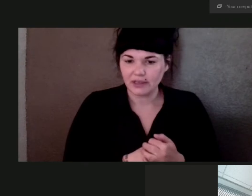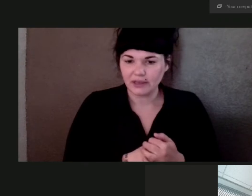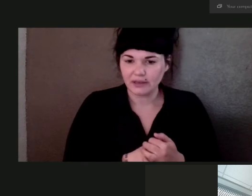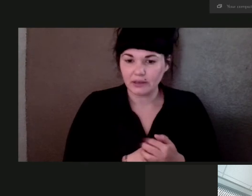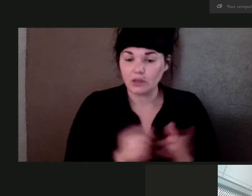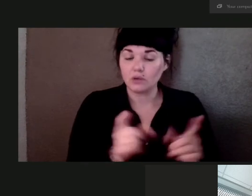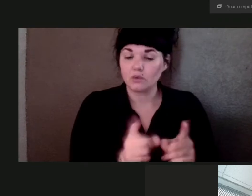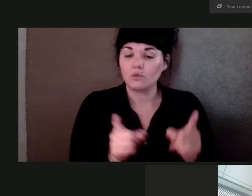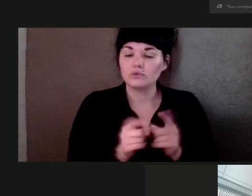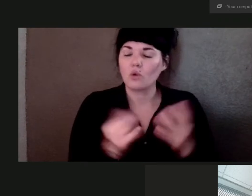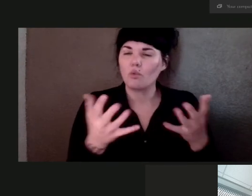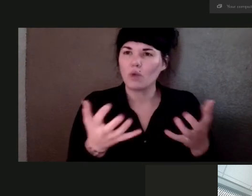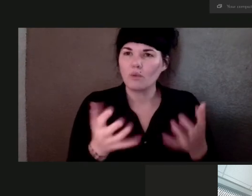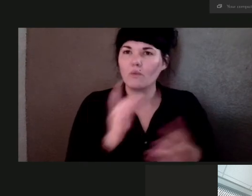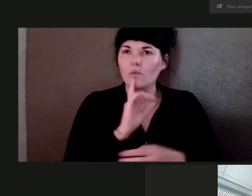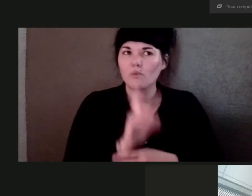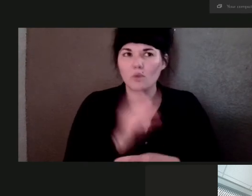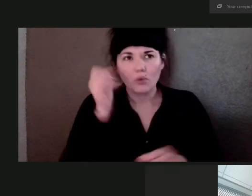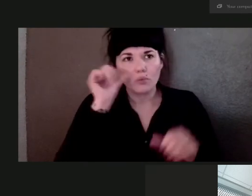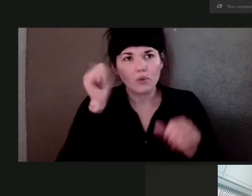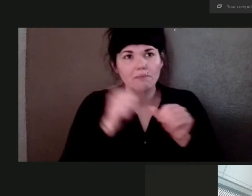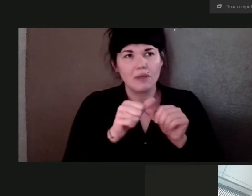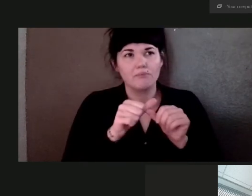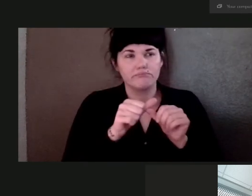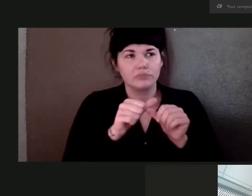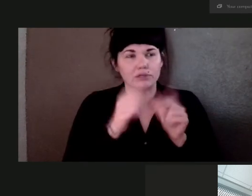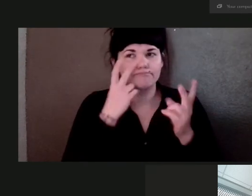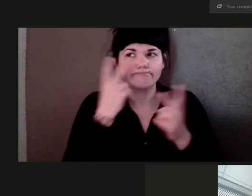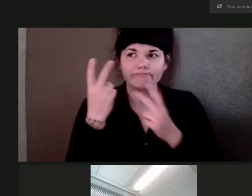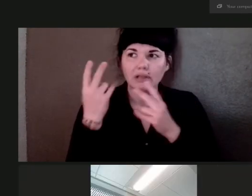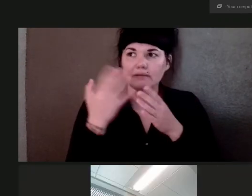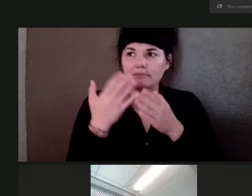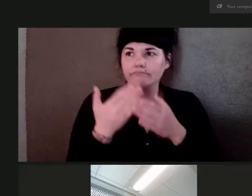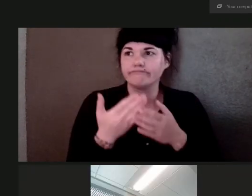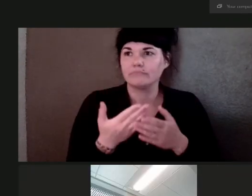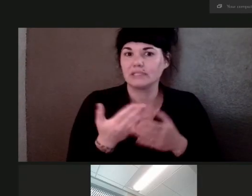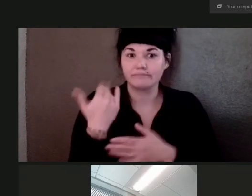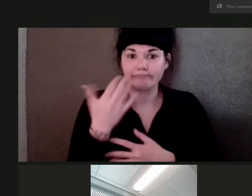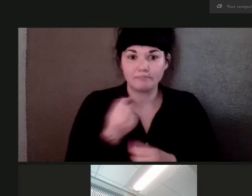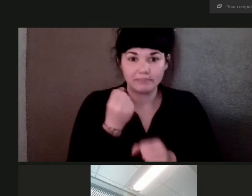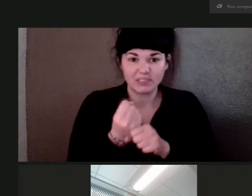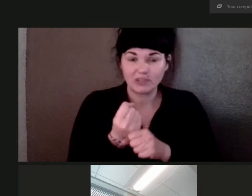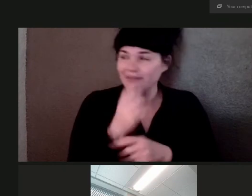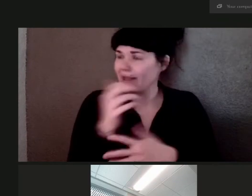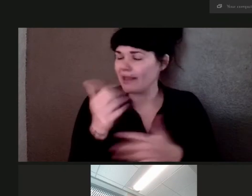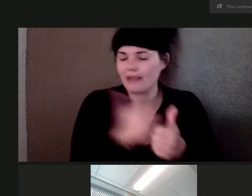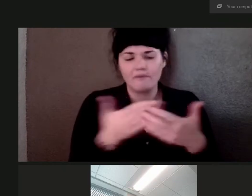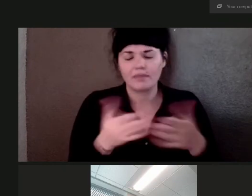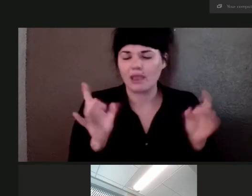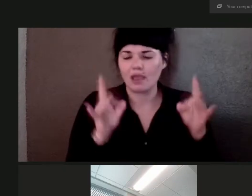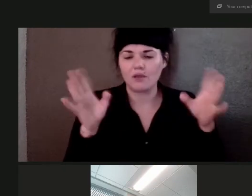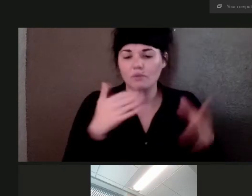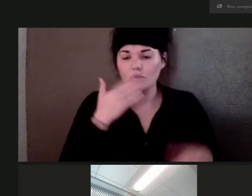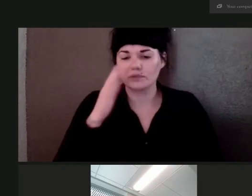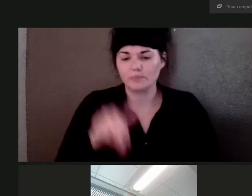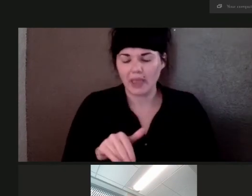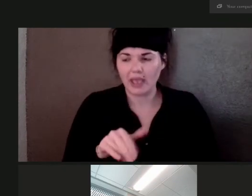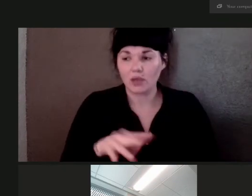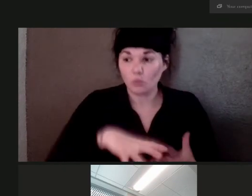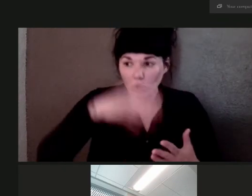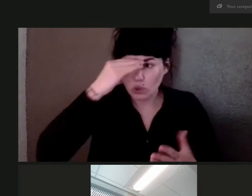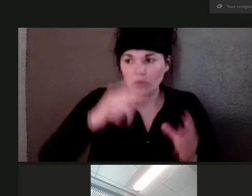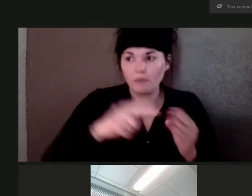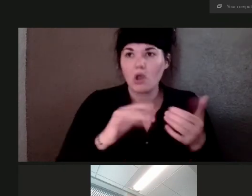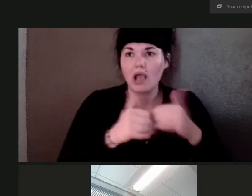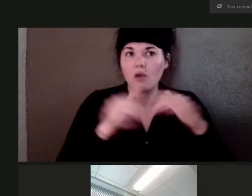wasn't all bad, and so we got to learn a little bit about how people can work differently and in